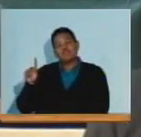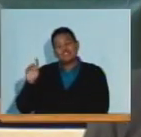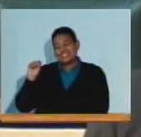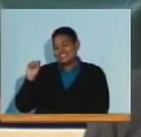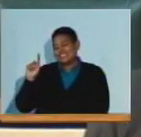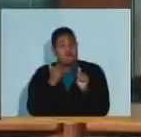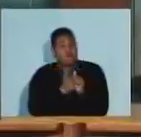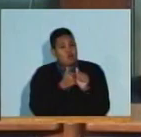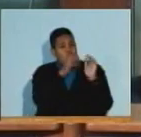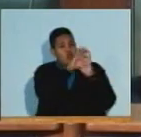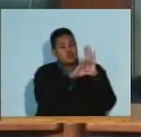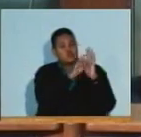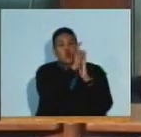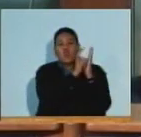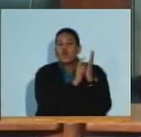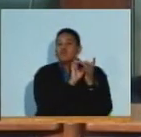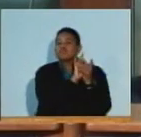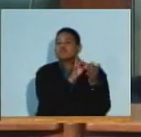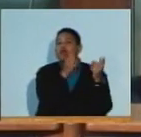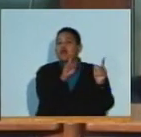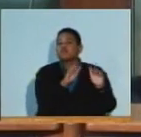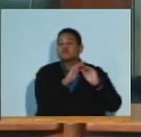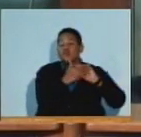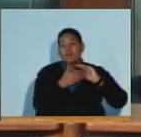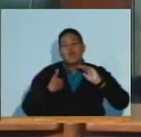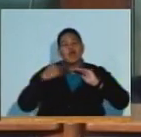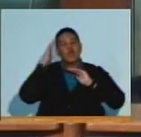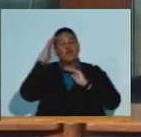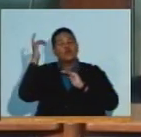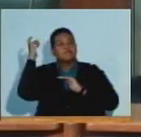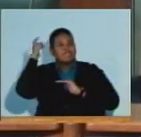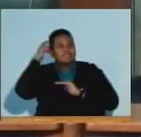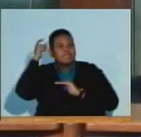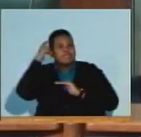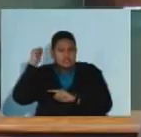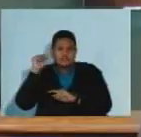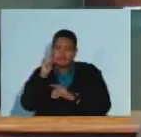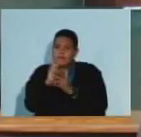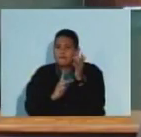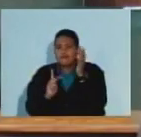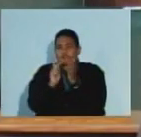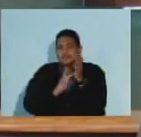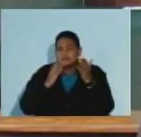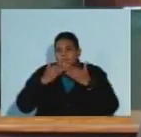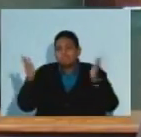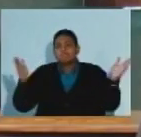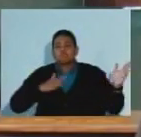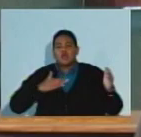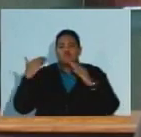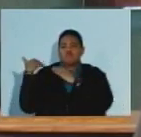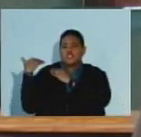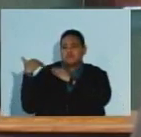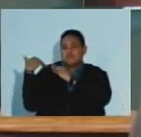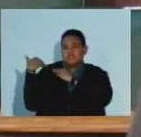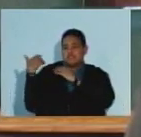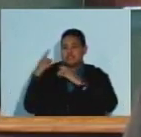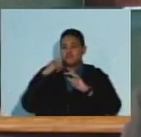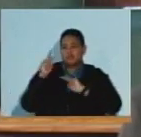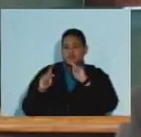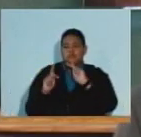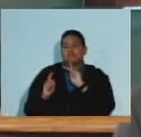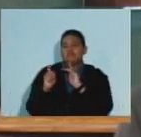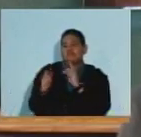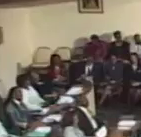this morning. Senator Kamina Johnson-Smith was elected leader of government business, while Senator Mark Golding was named the leader of